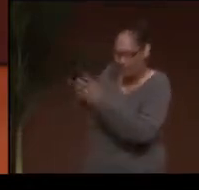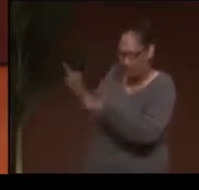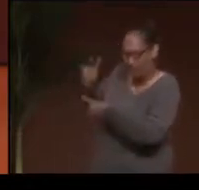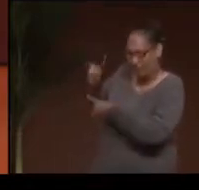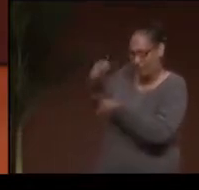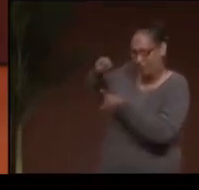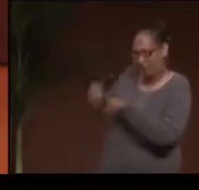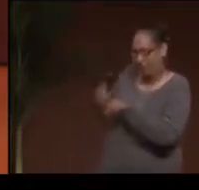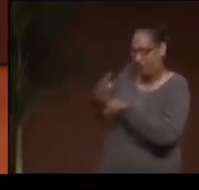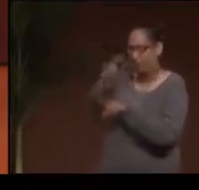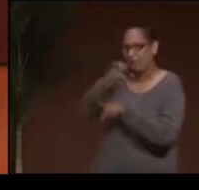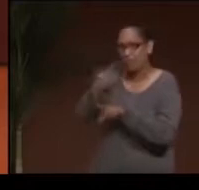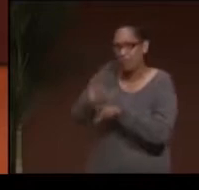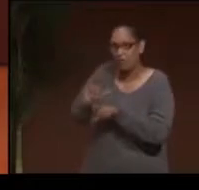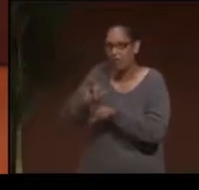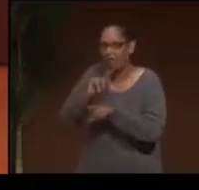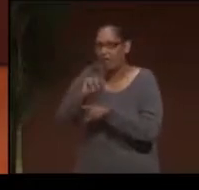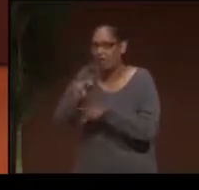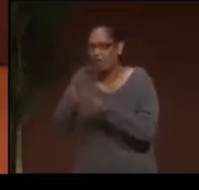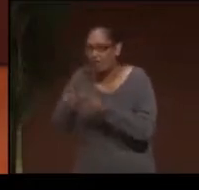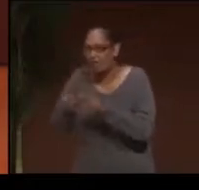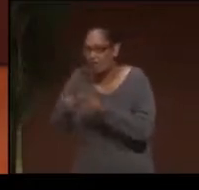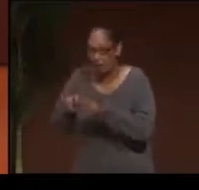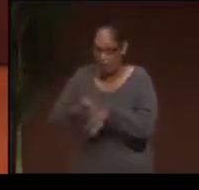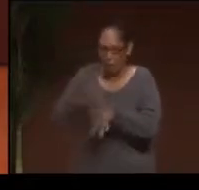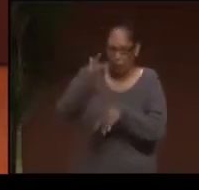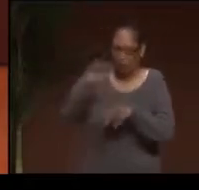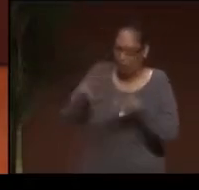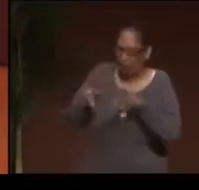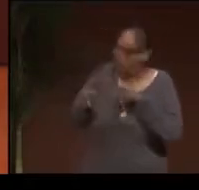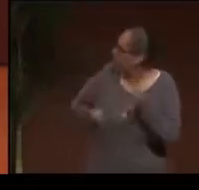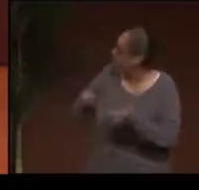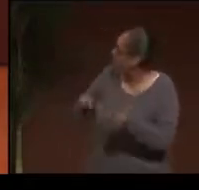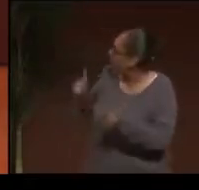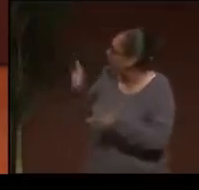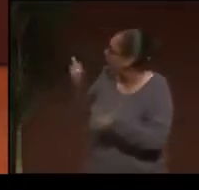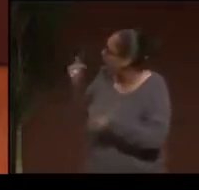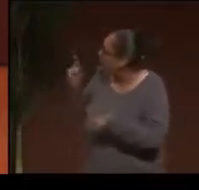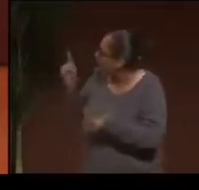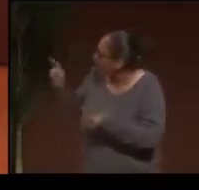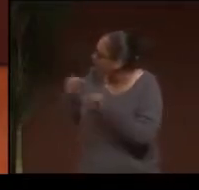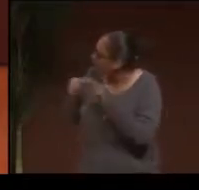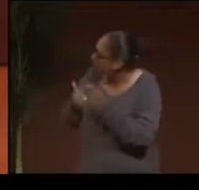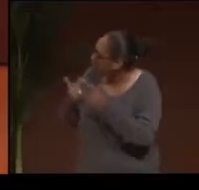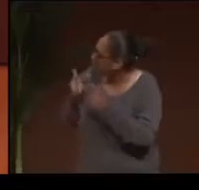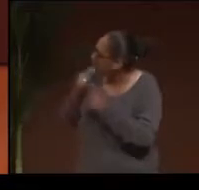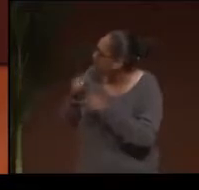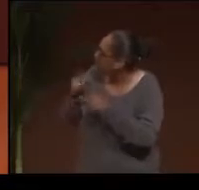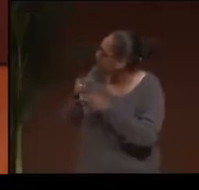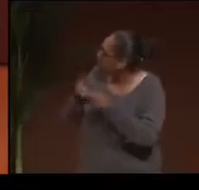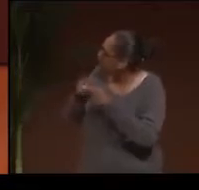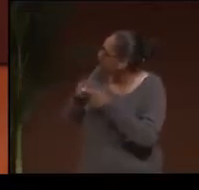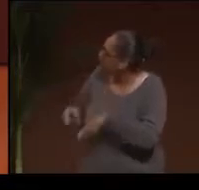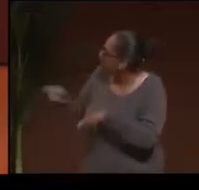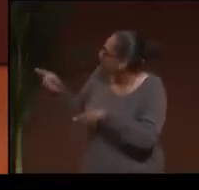so he was actually also one of the very, very early people. This group here formed this group called the Asociación Indígena de Puerto